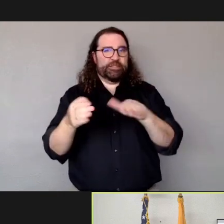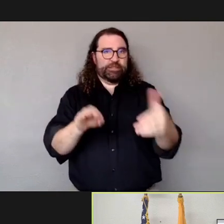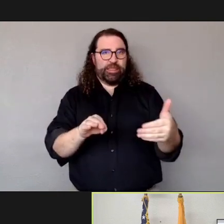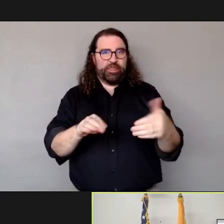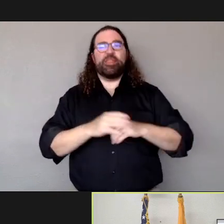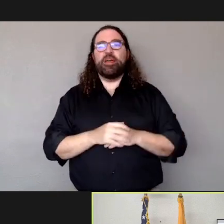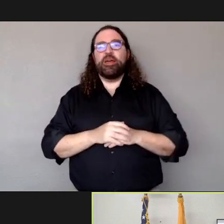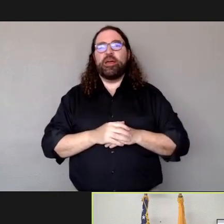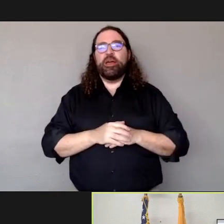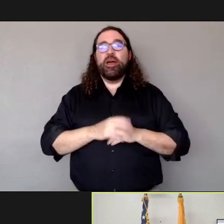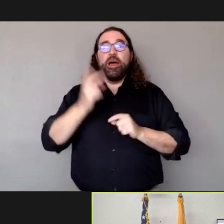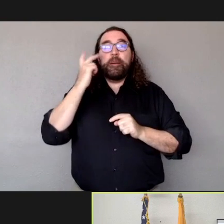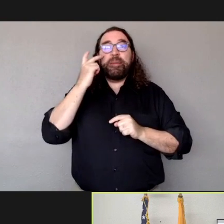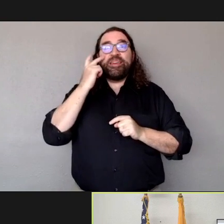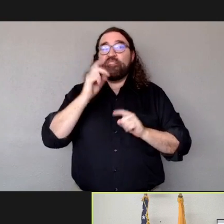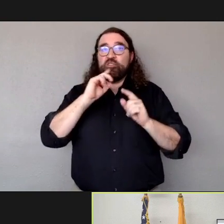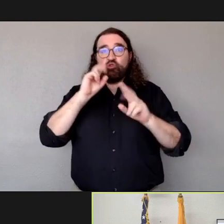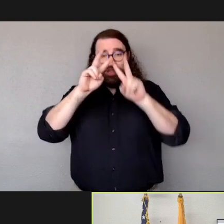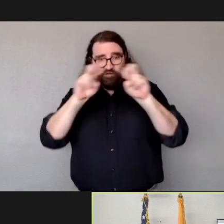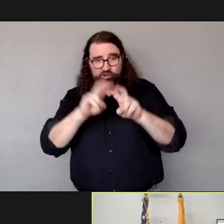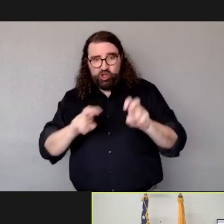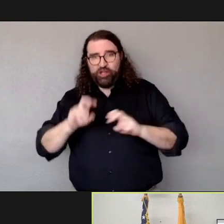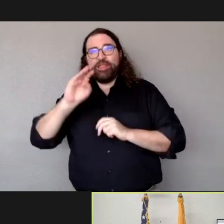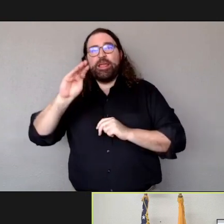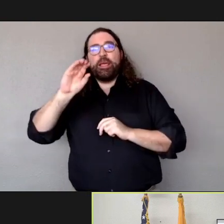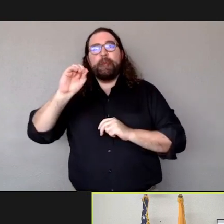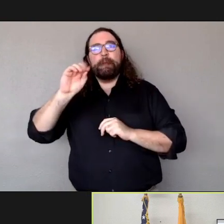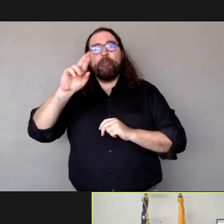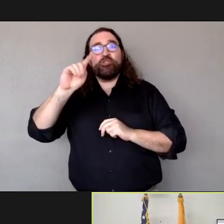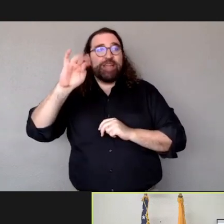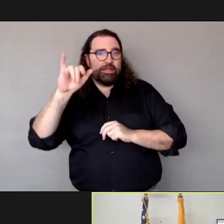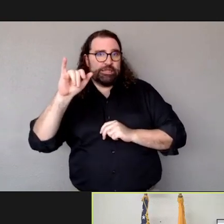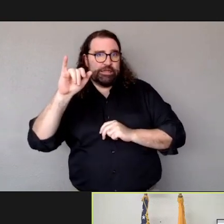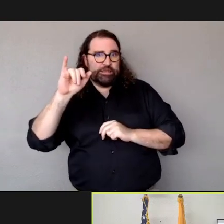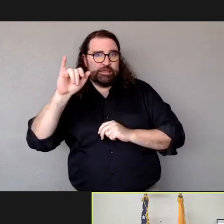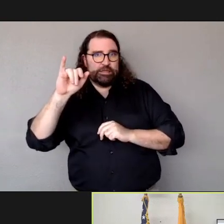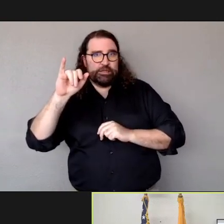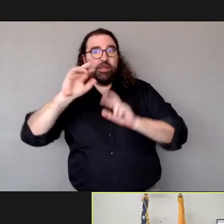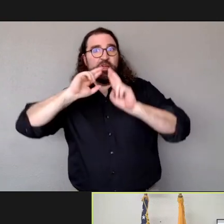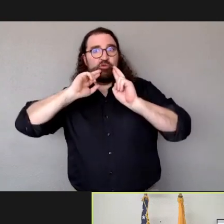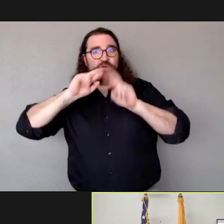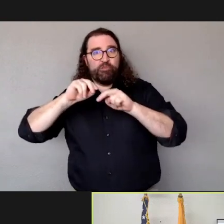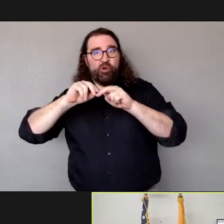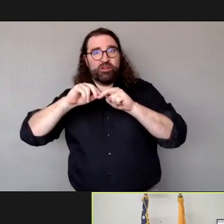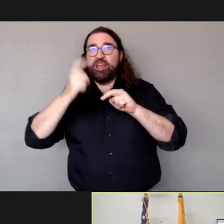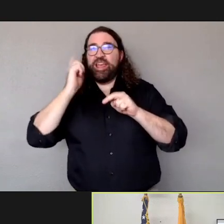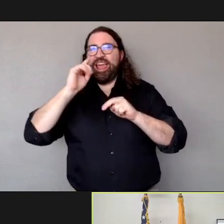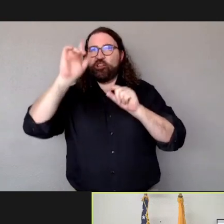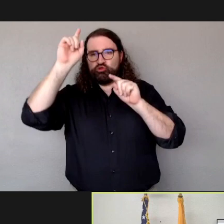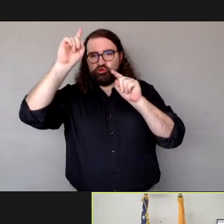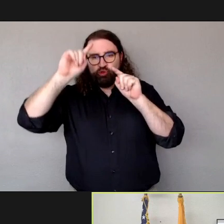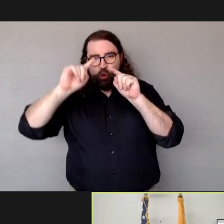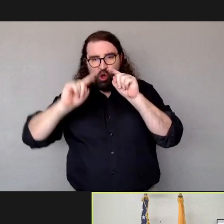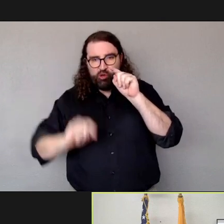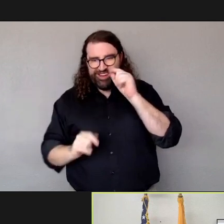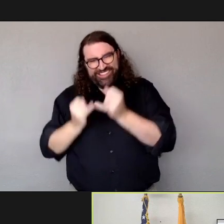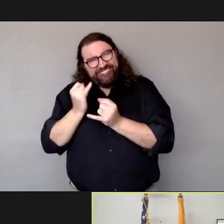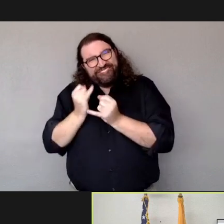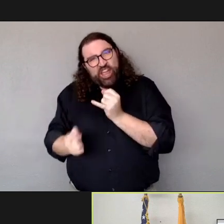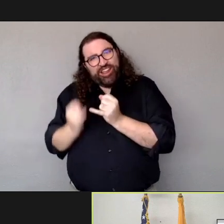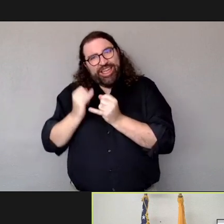the mortality report and scroll way down near the end, what you'll see, and this has been true since the beginning of the